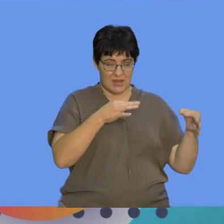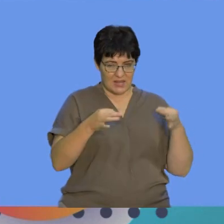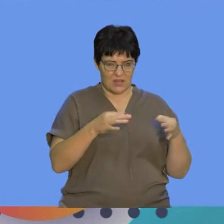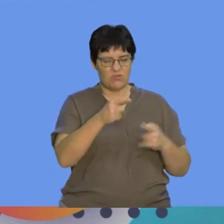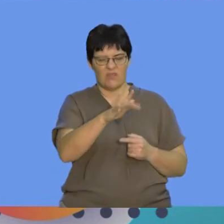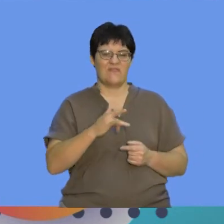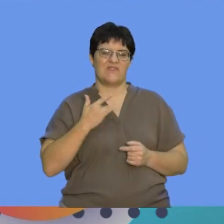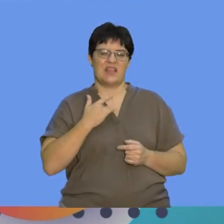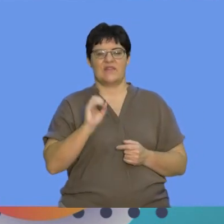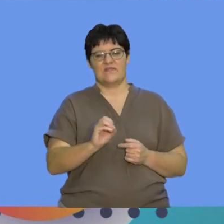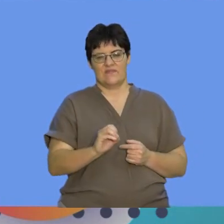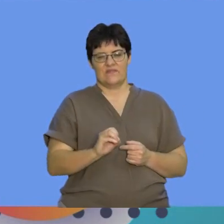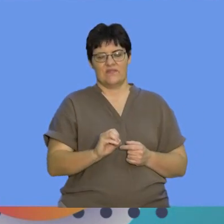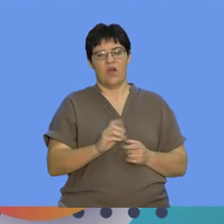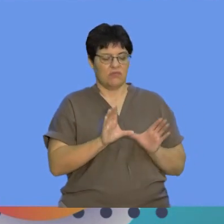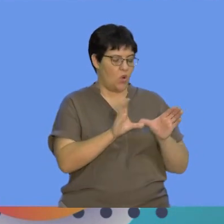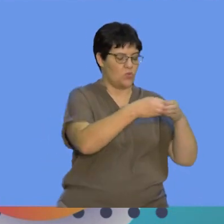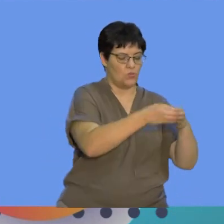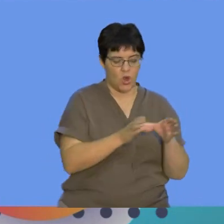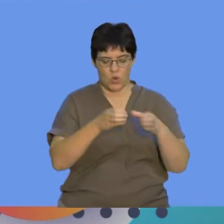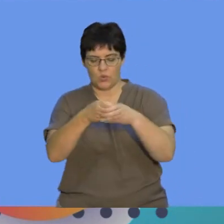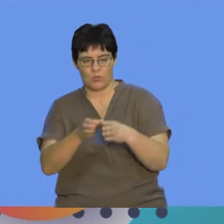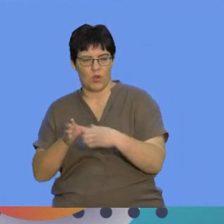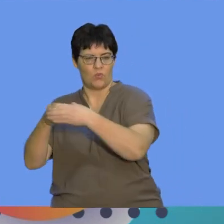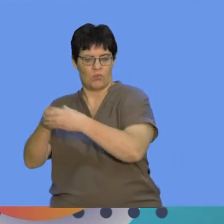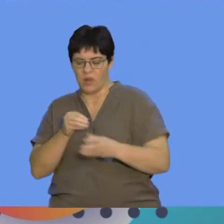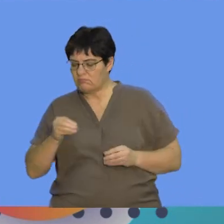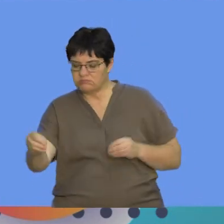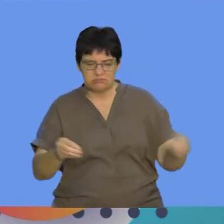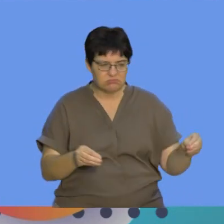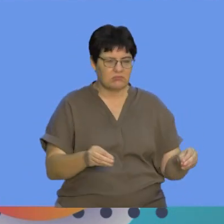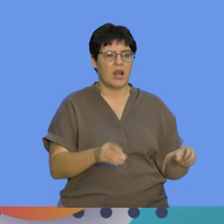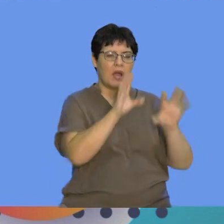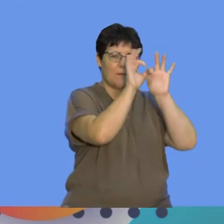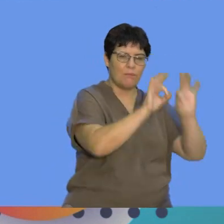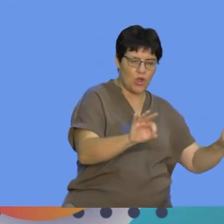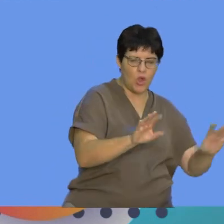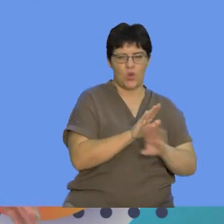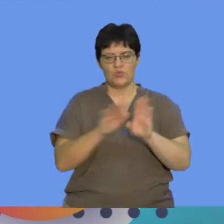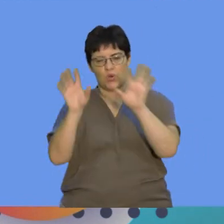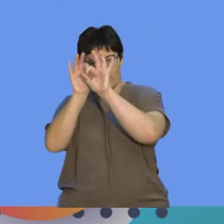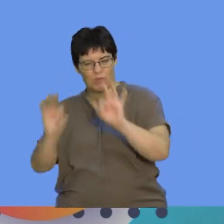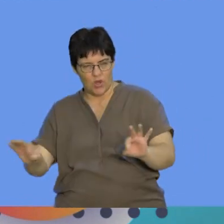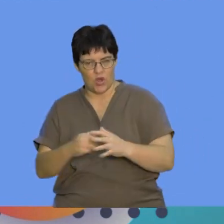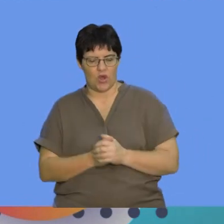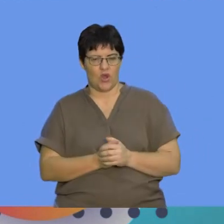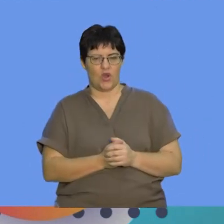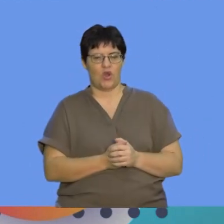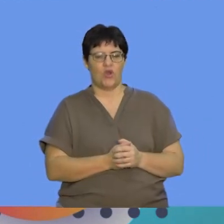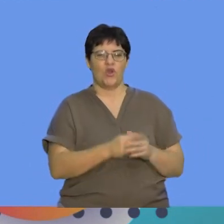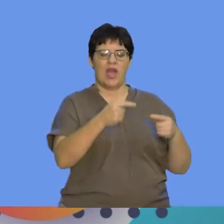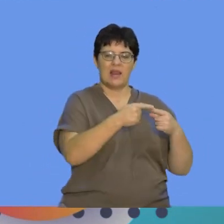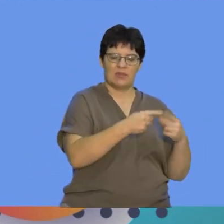of classification of matter, in terms of pure and impure substances, your elements and compound being